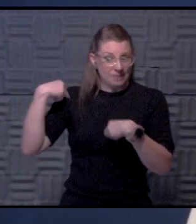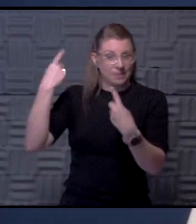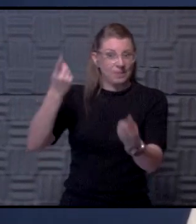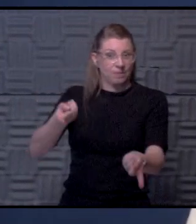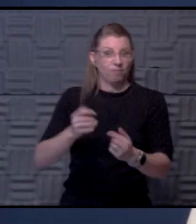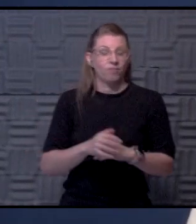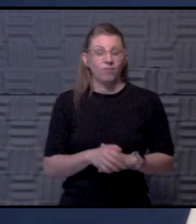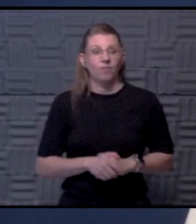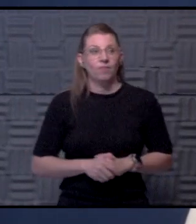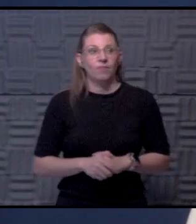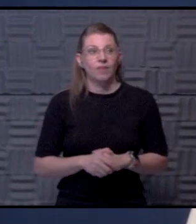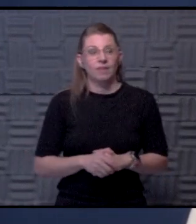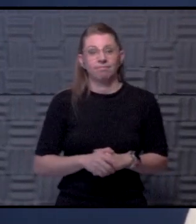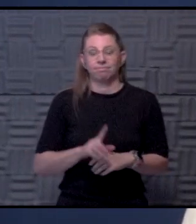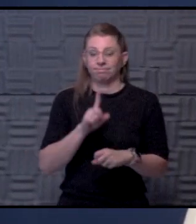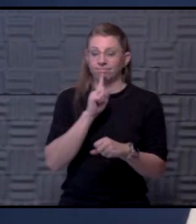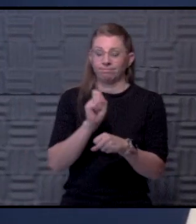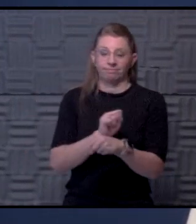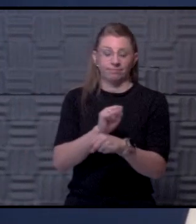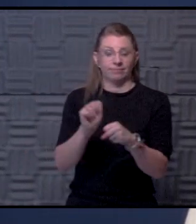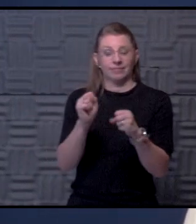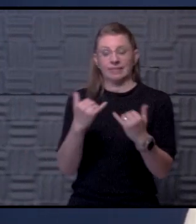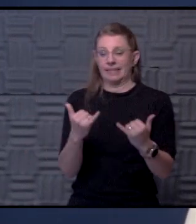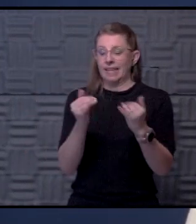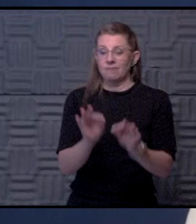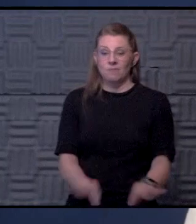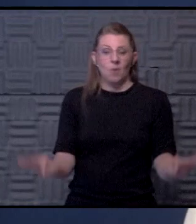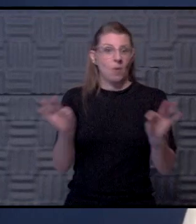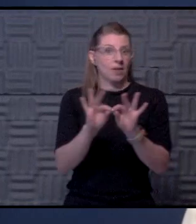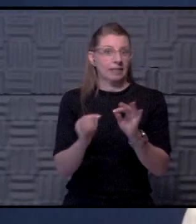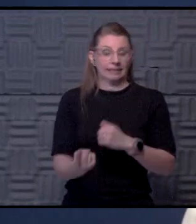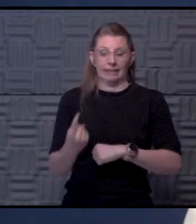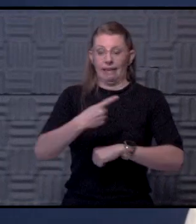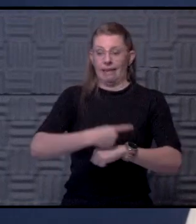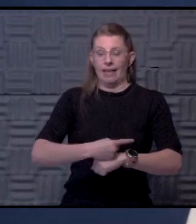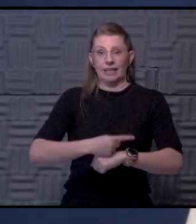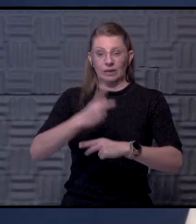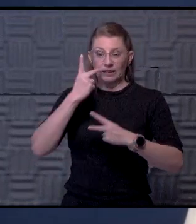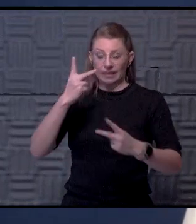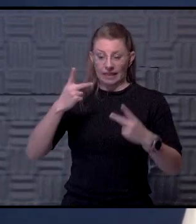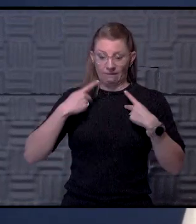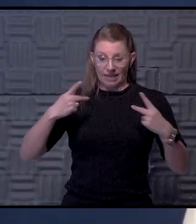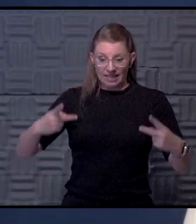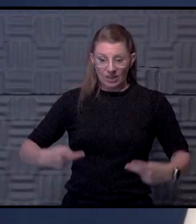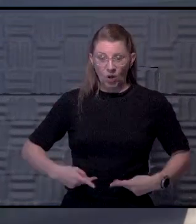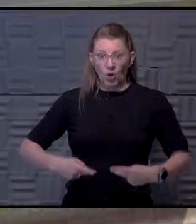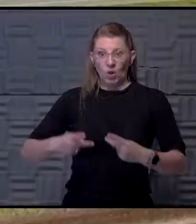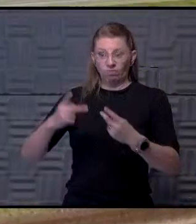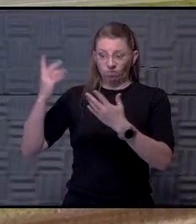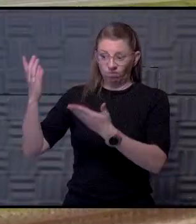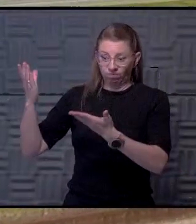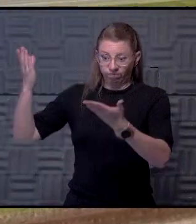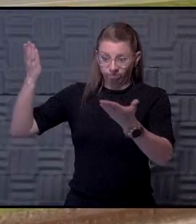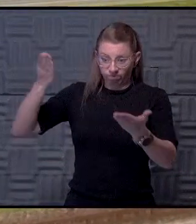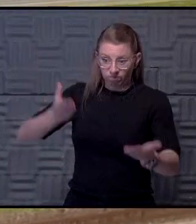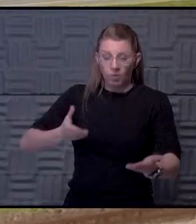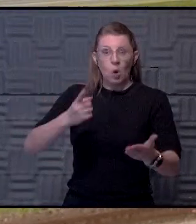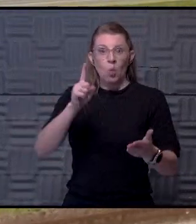Well, it's really a milestone. Today is a great milestone to actually see that physical unit being dropped, like you said, with a